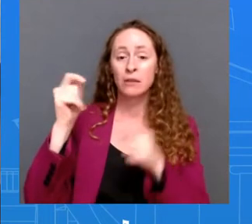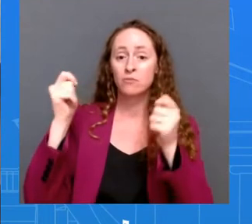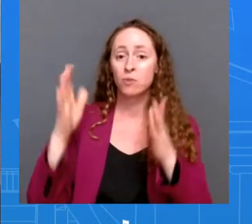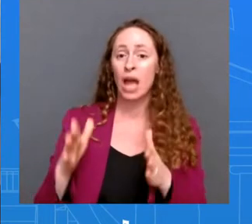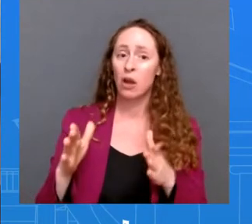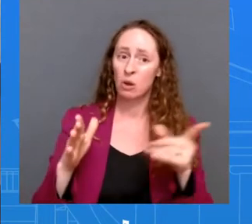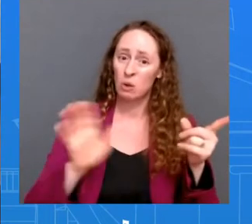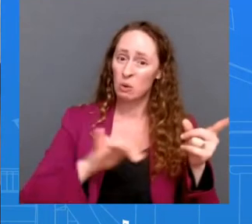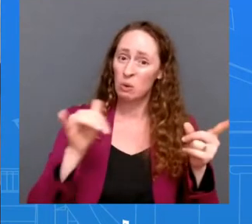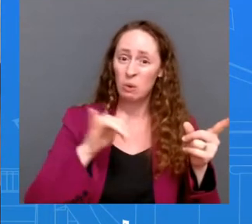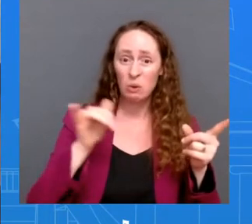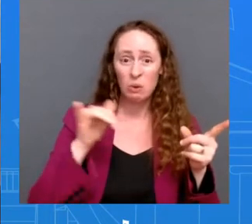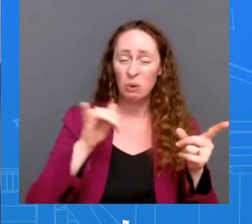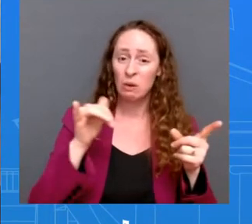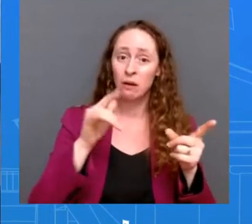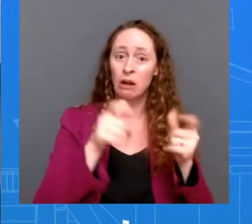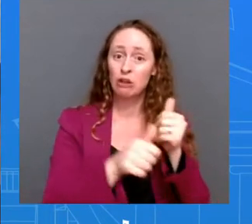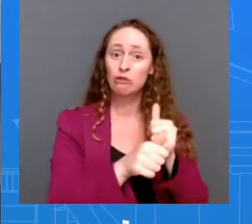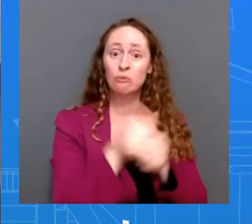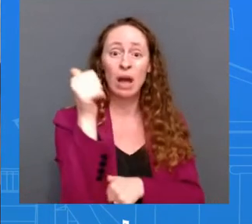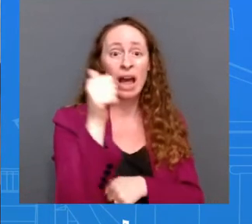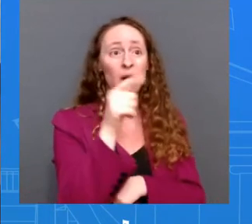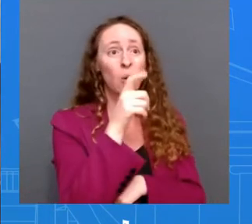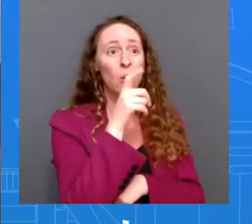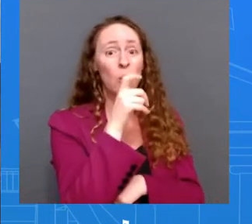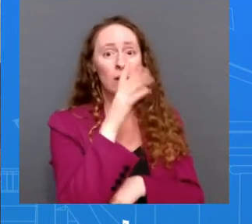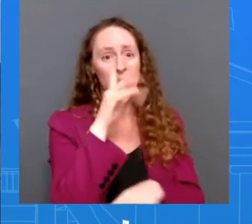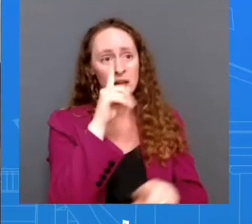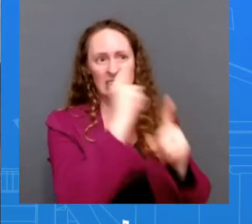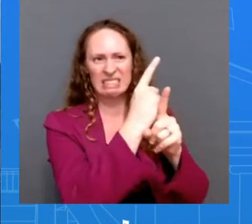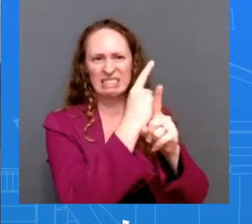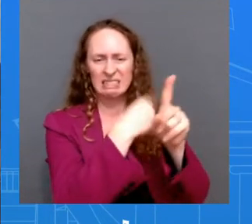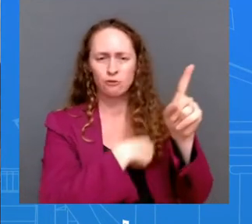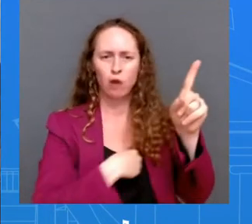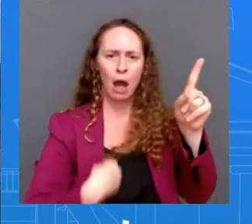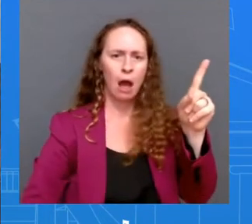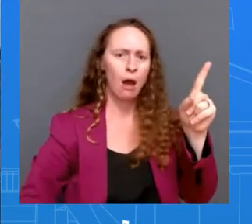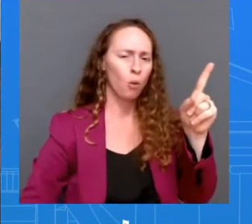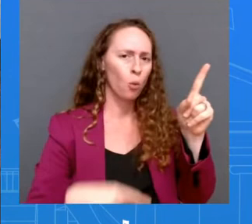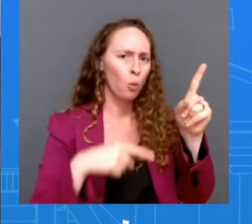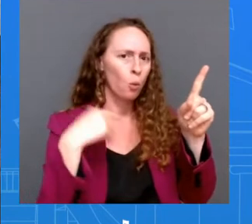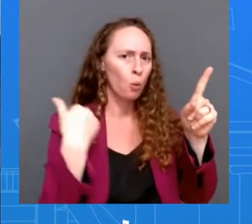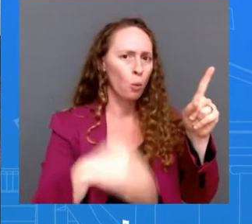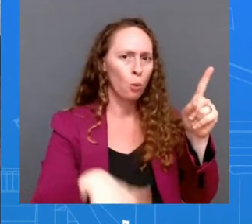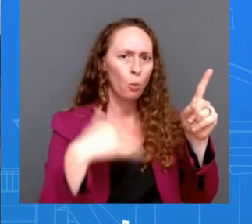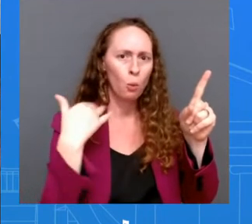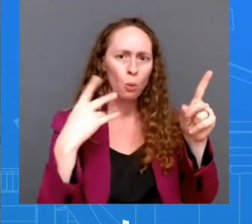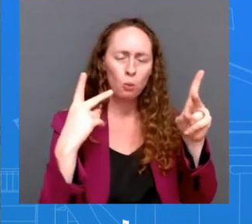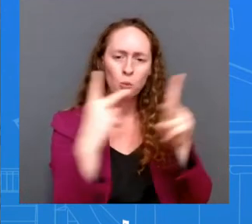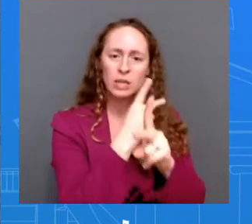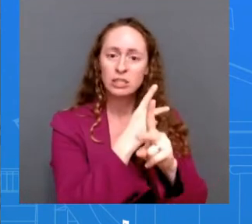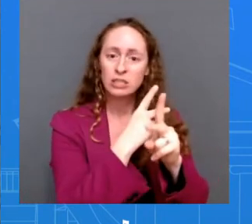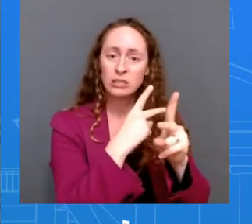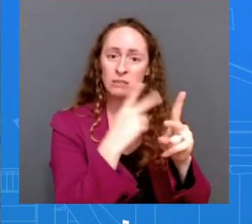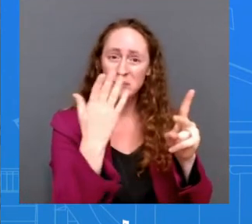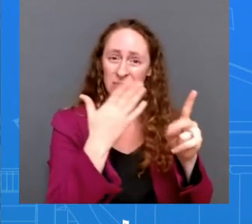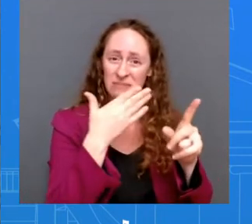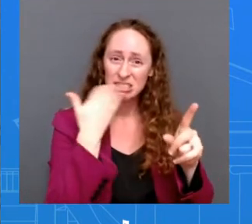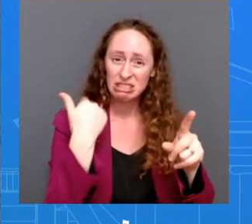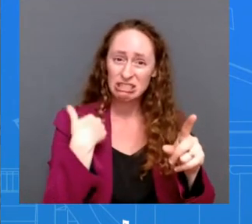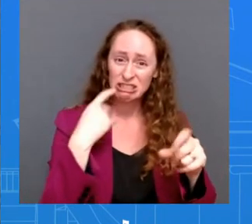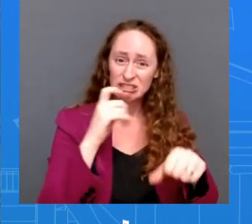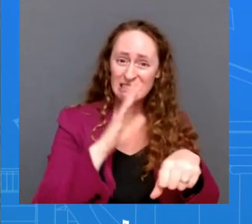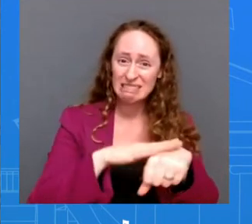next 10 years, would the president then caution companies from expanding business or doing business in China? We have been nothing